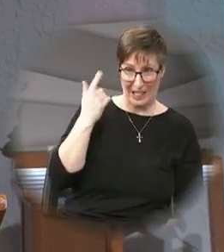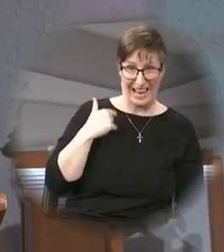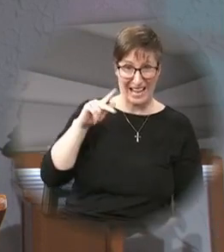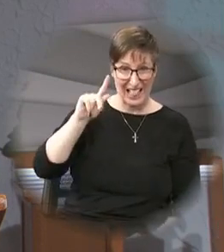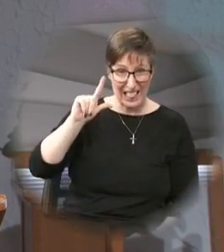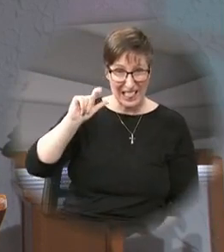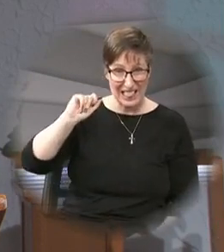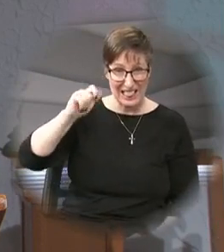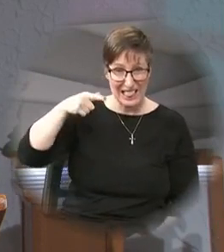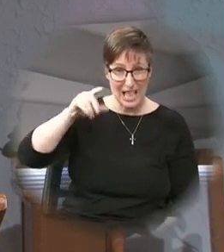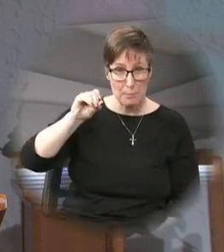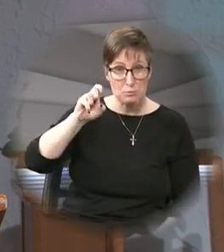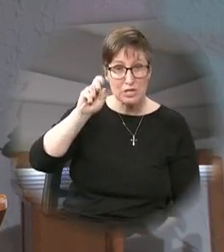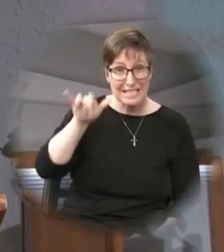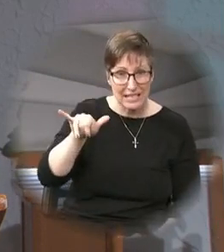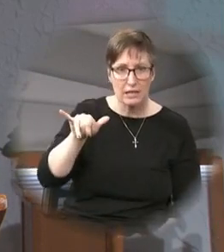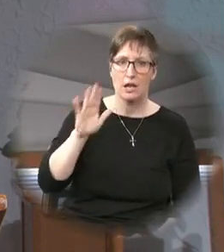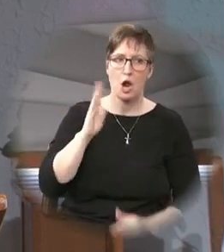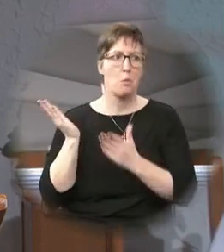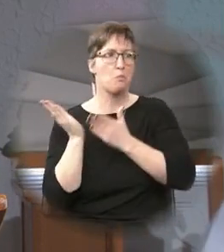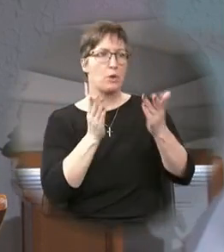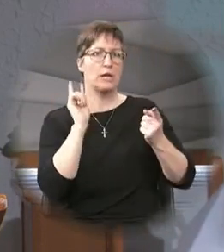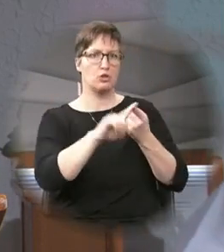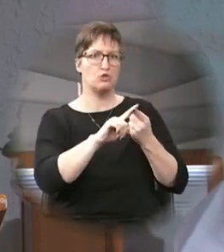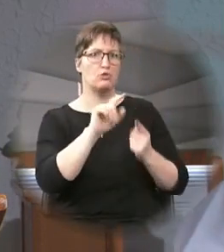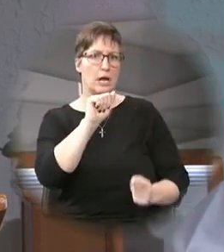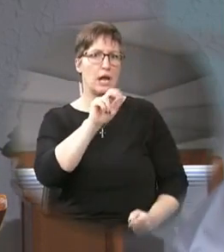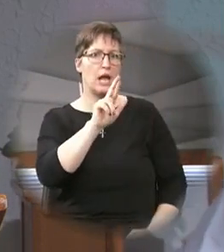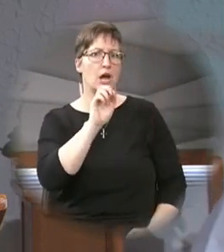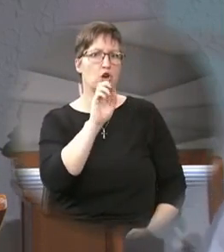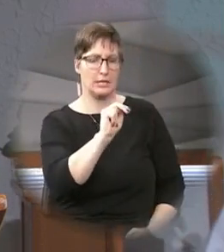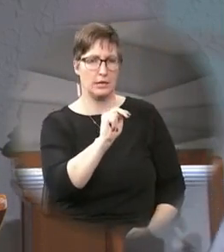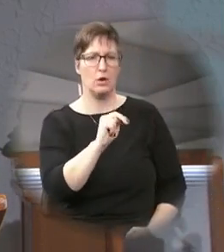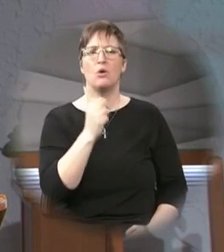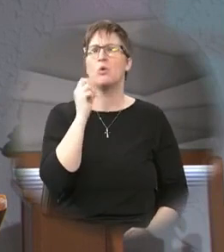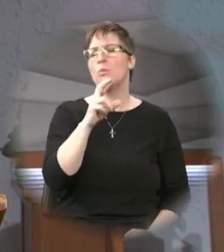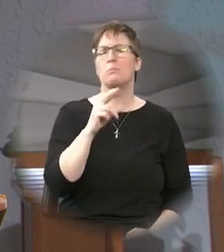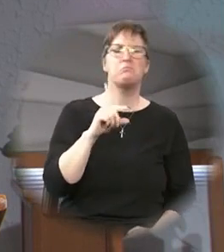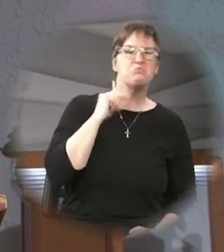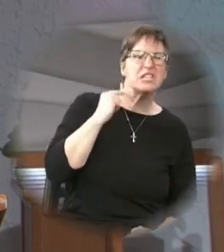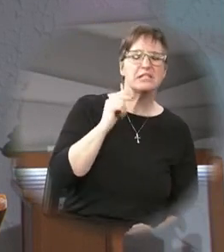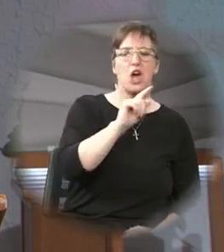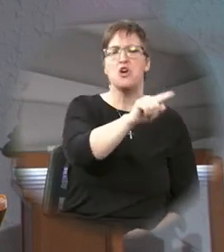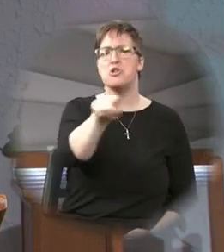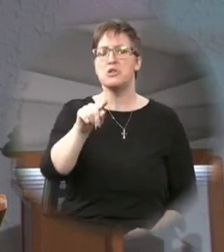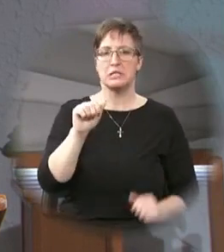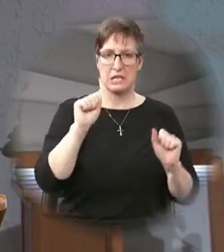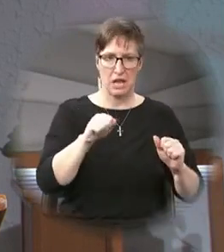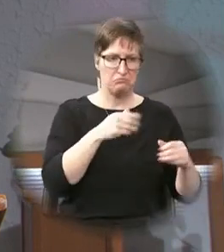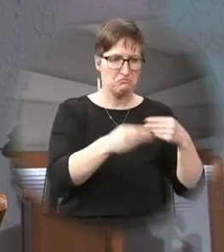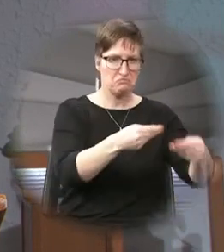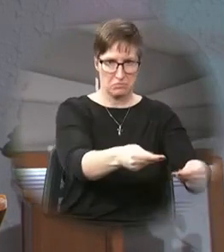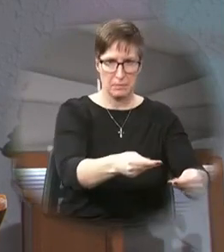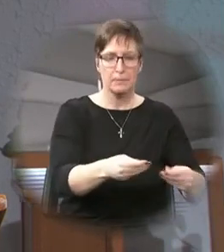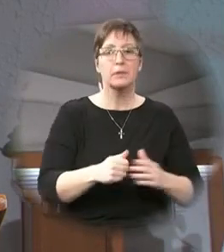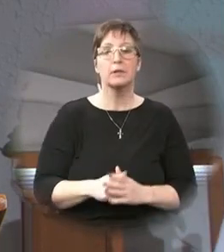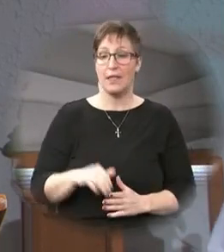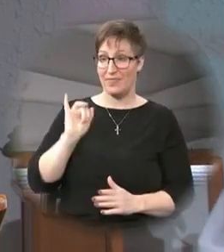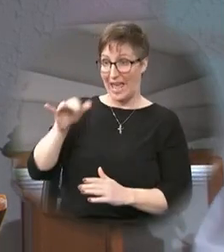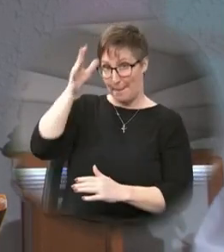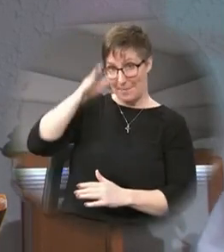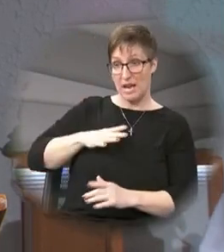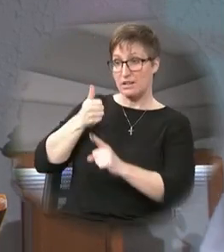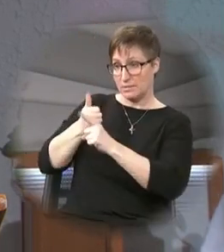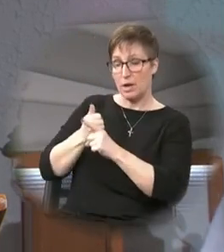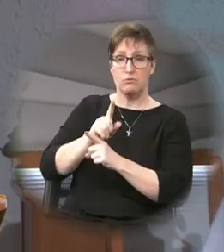leprosy, he shall be brought to Aaron, the priest, or to one of the priests among his descendants. If the man is